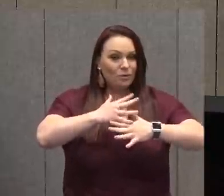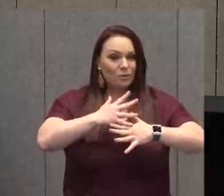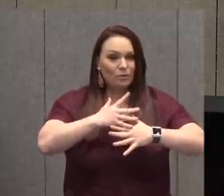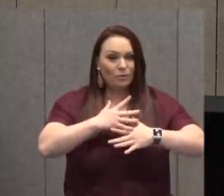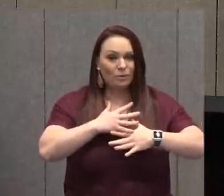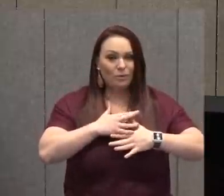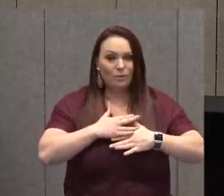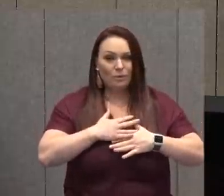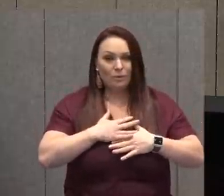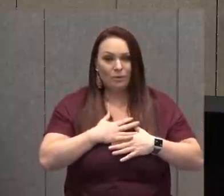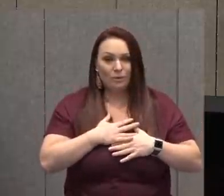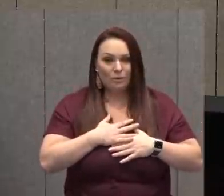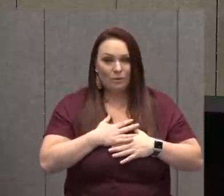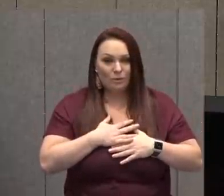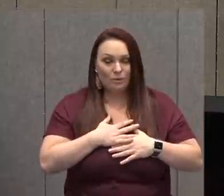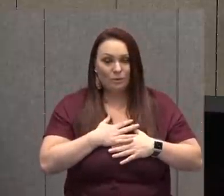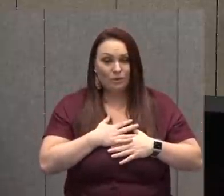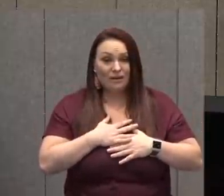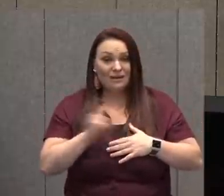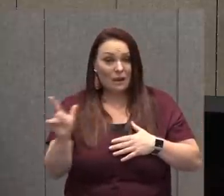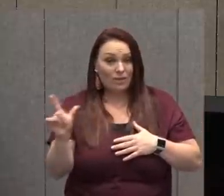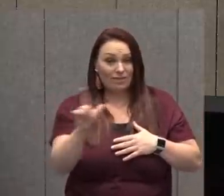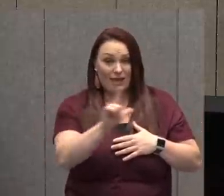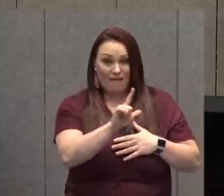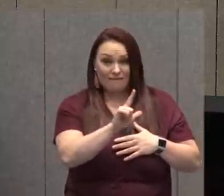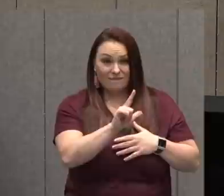And now we're gonna come back to the left.